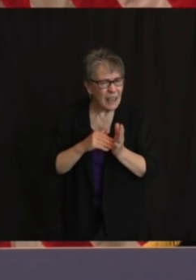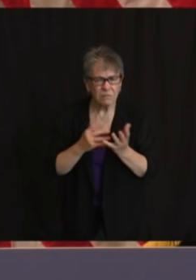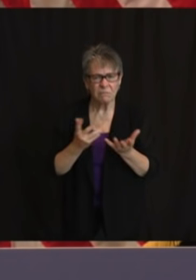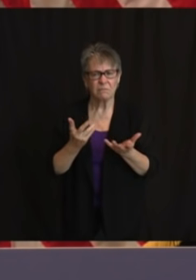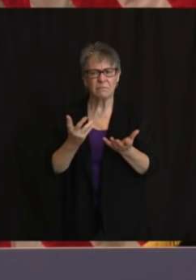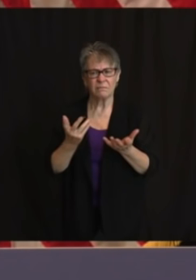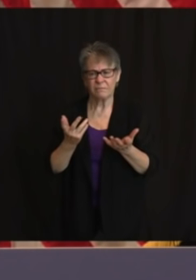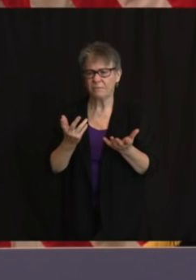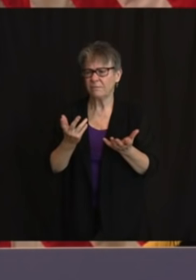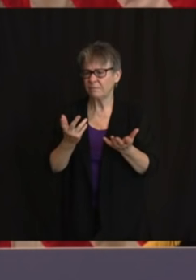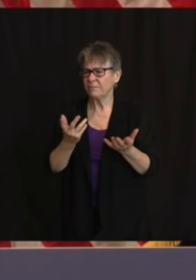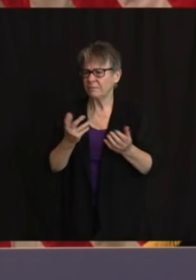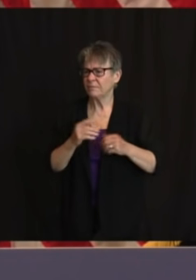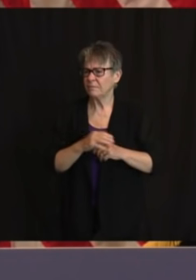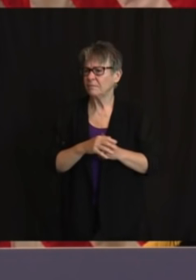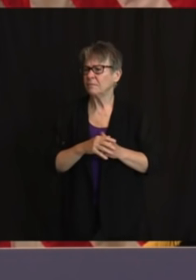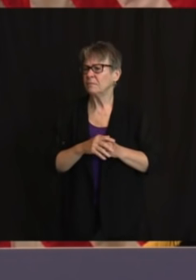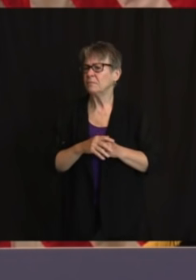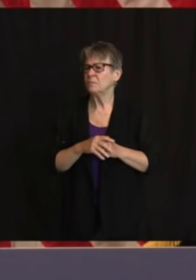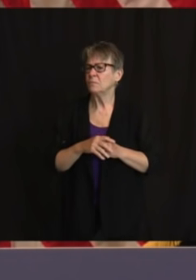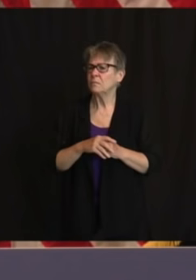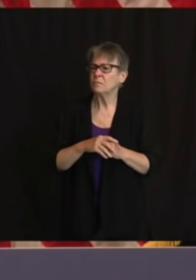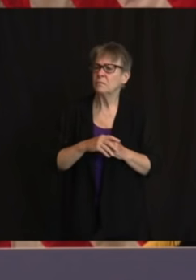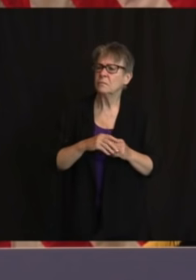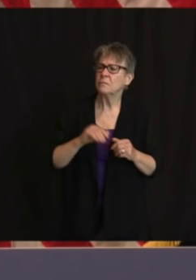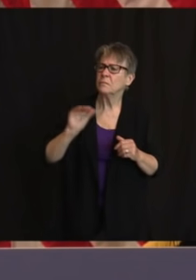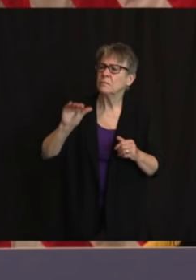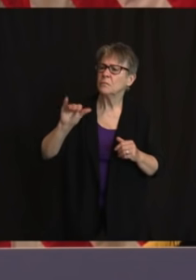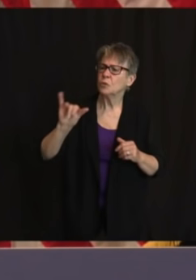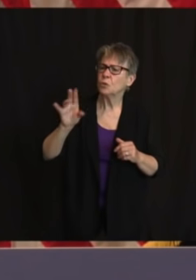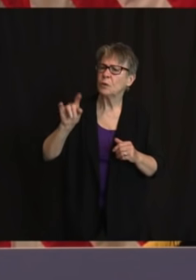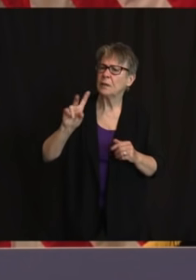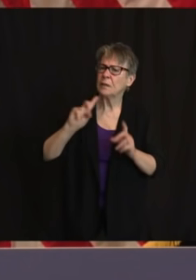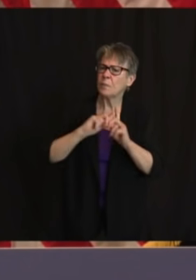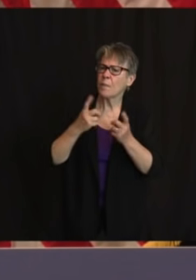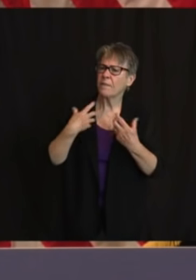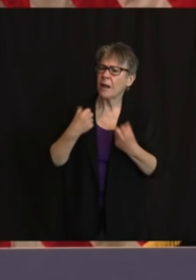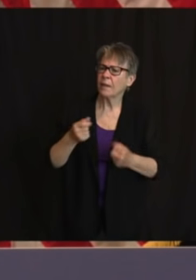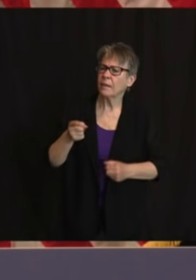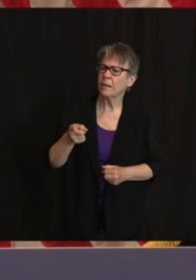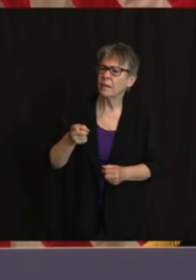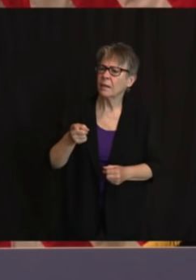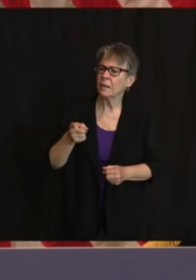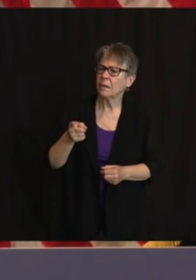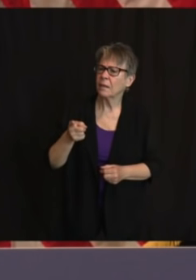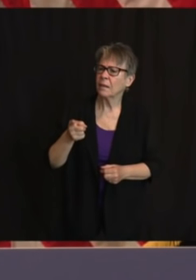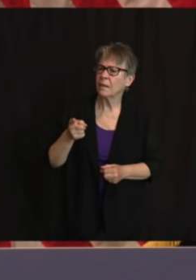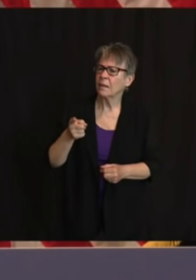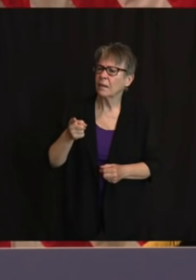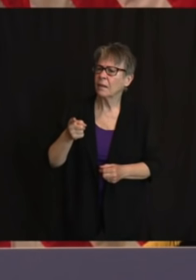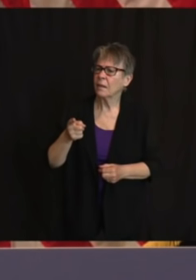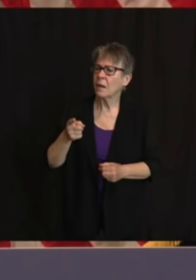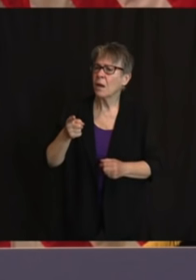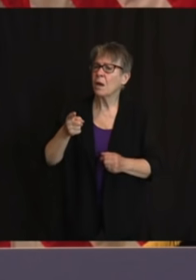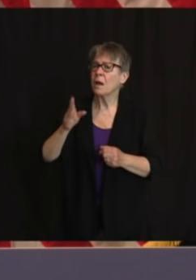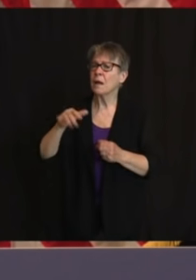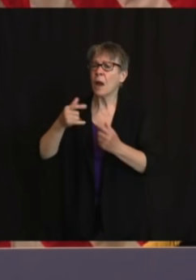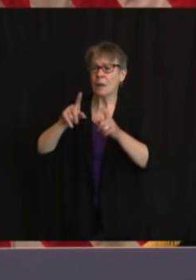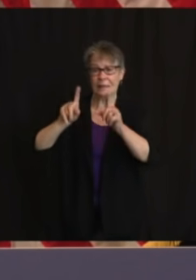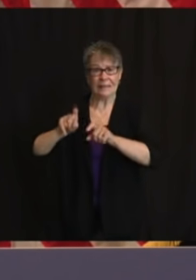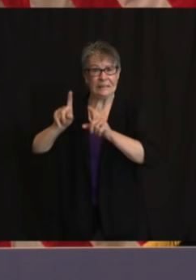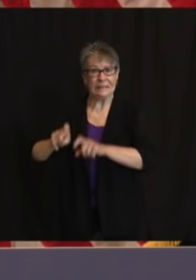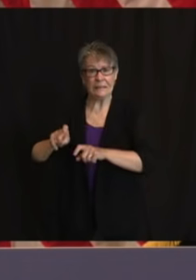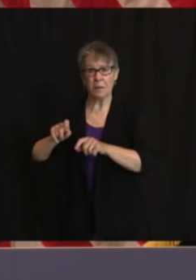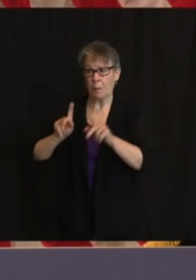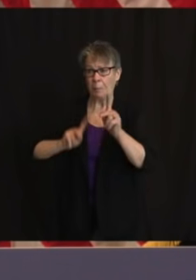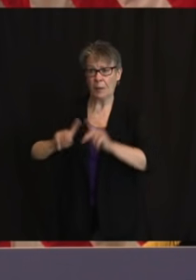soon can New Jersey start asymptomatic testing for residents to get a clear picture of how the virus is spread? And why aren't all the residents